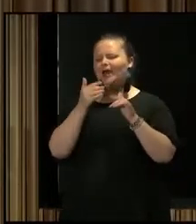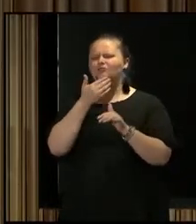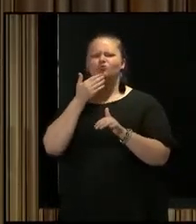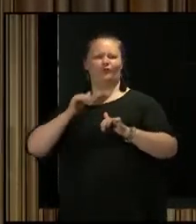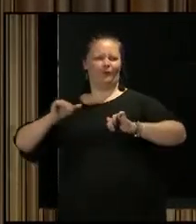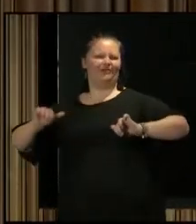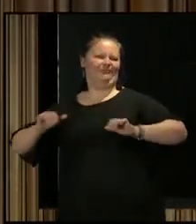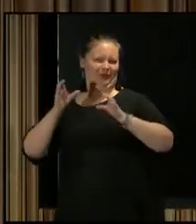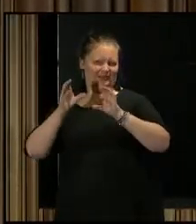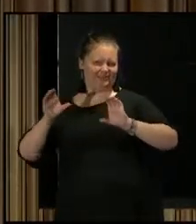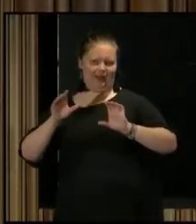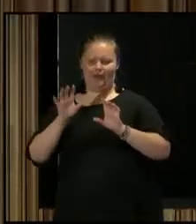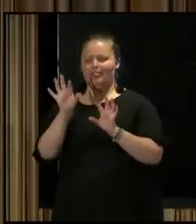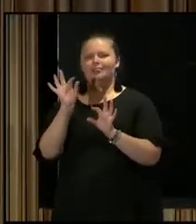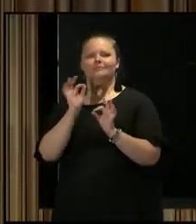very, very nice.